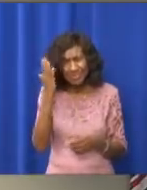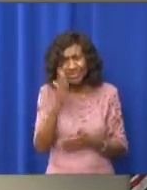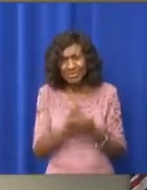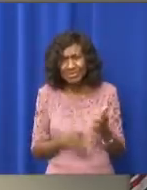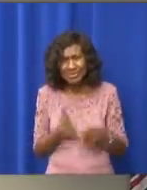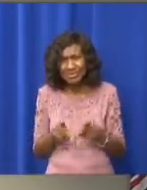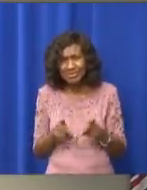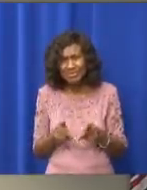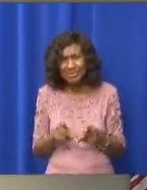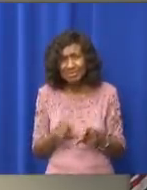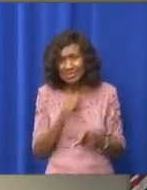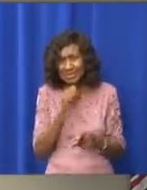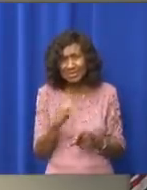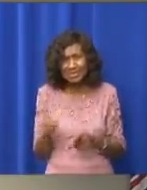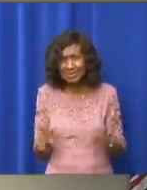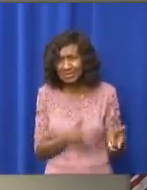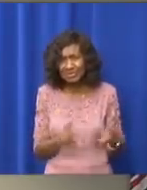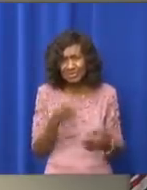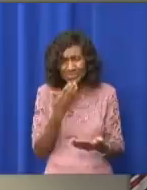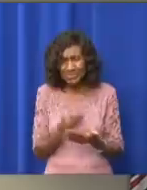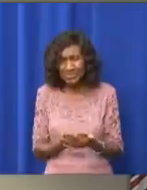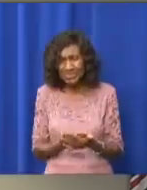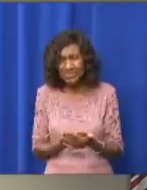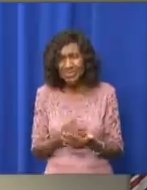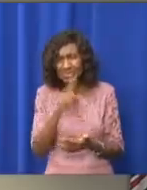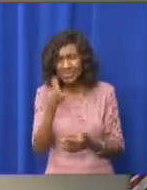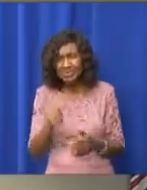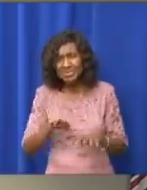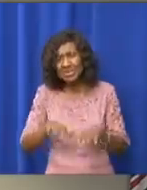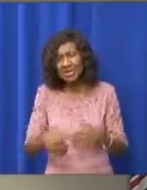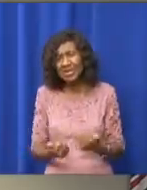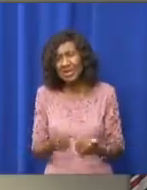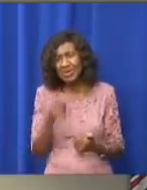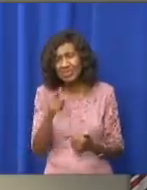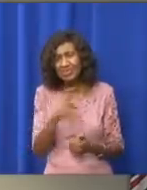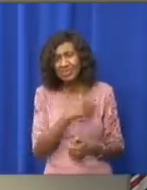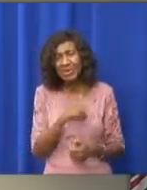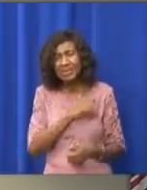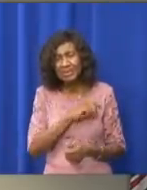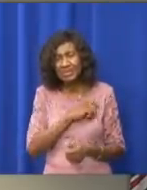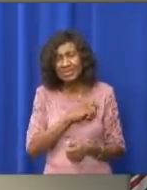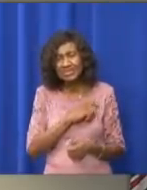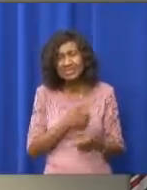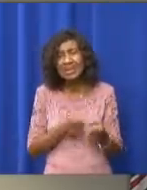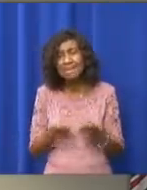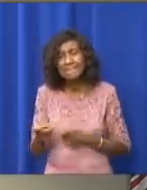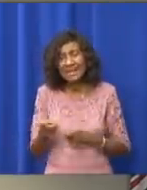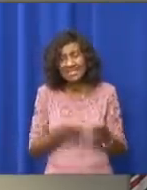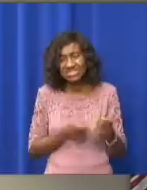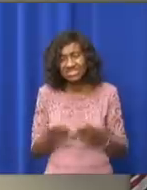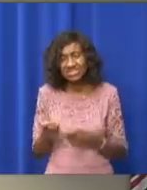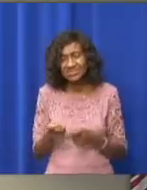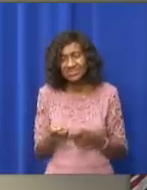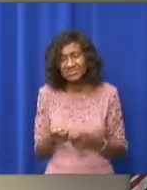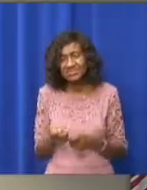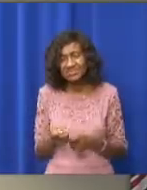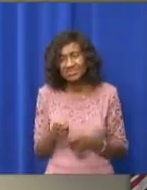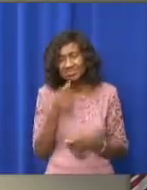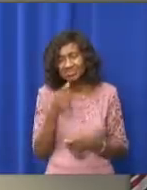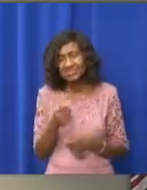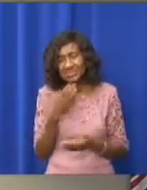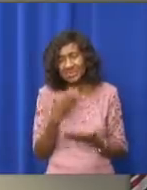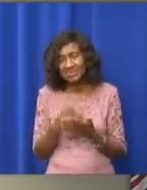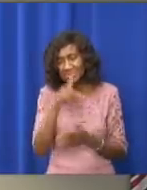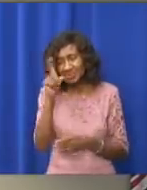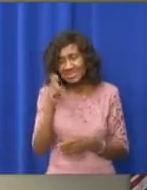to, how will you and your officers be able to manage these changes? Yeah, that's a key question, I suppose.